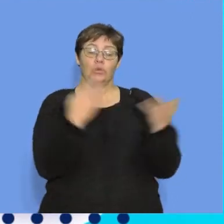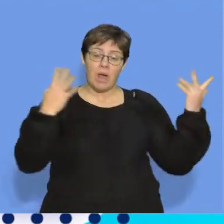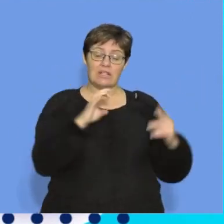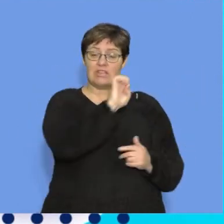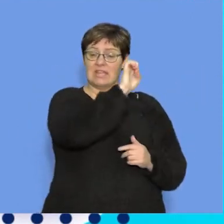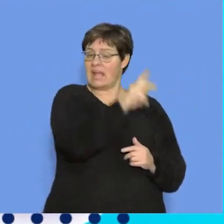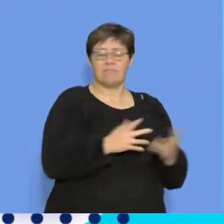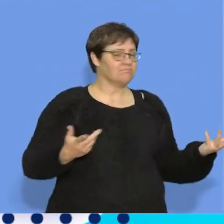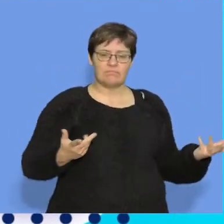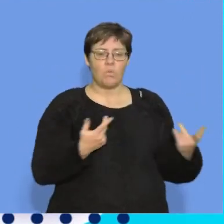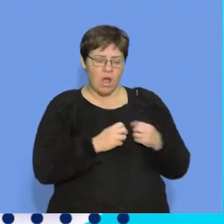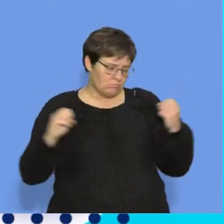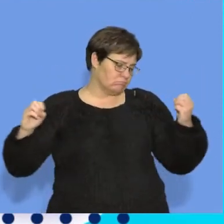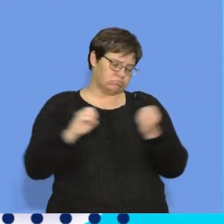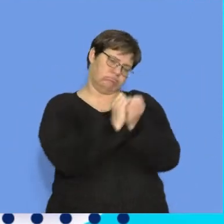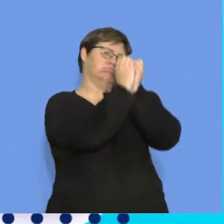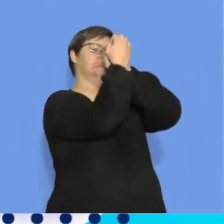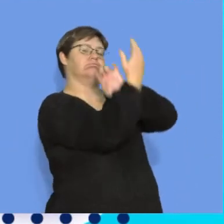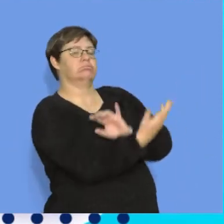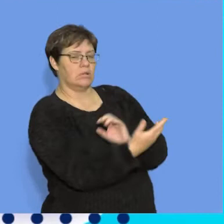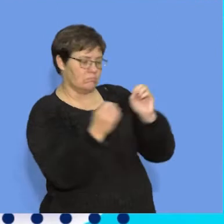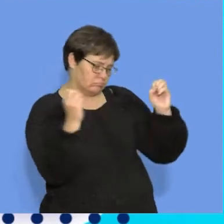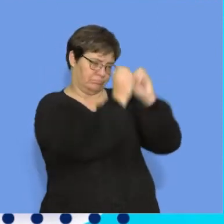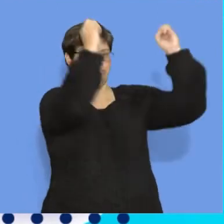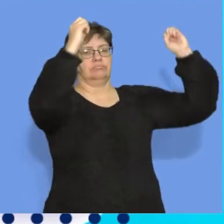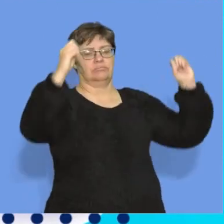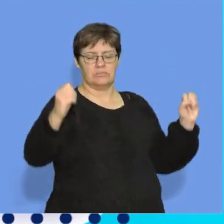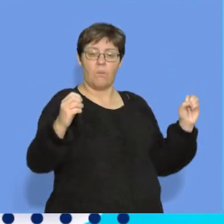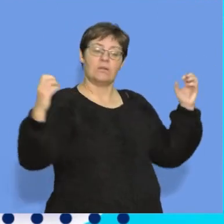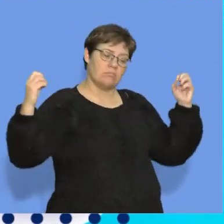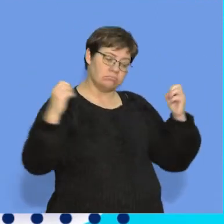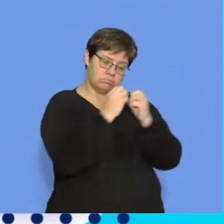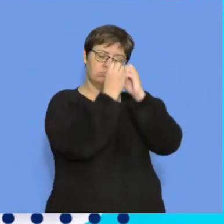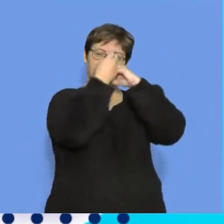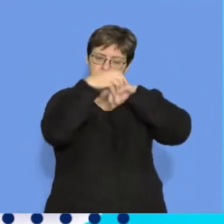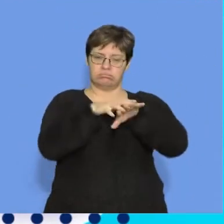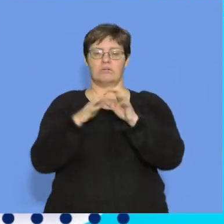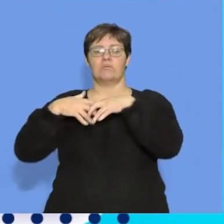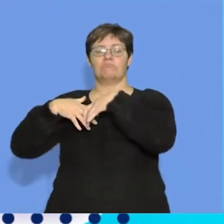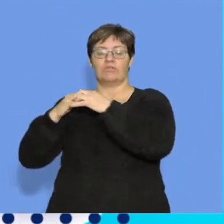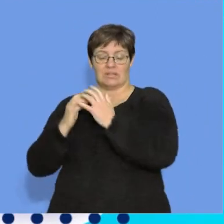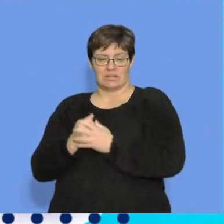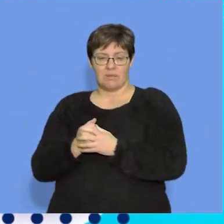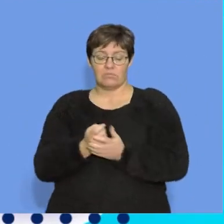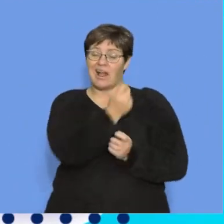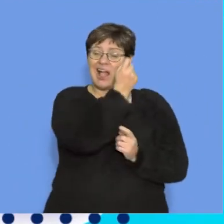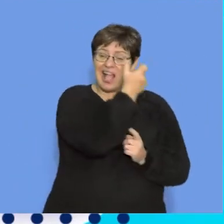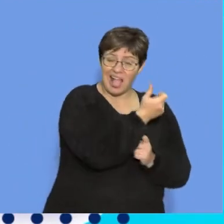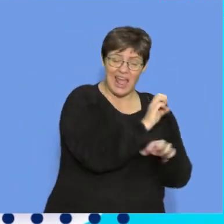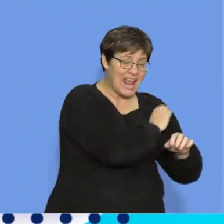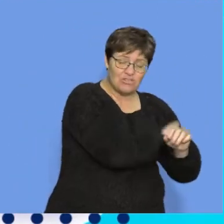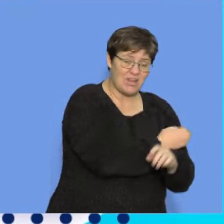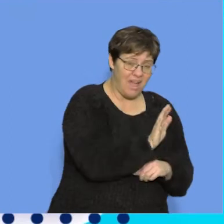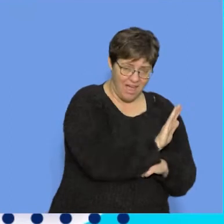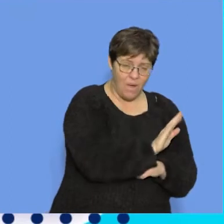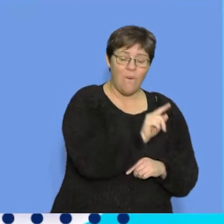energy because then they'll bump into each other and they'll collide off. We don't want that to happen. So they have to have not too little energy